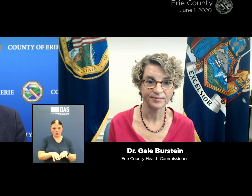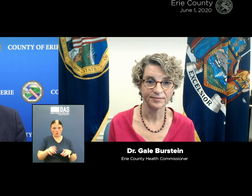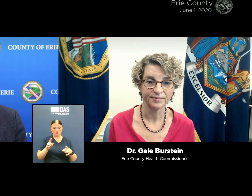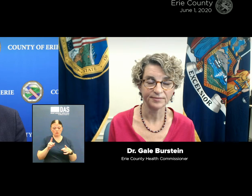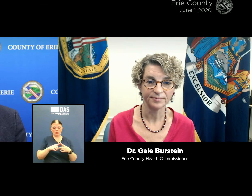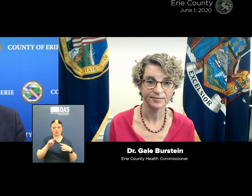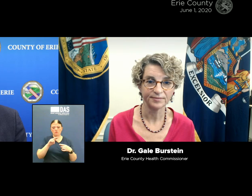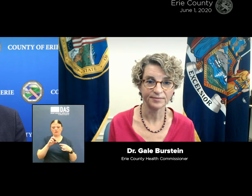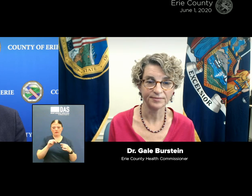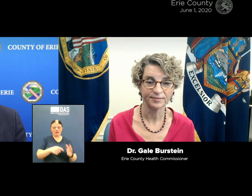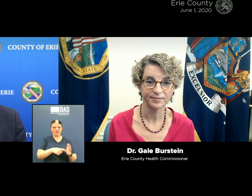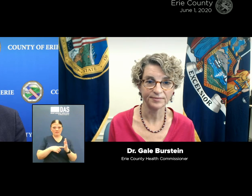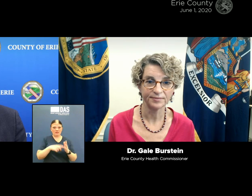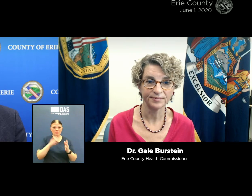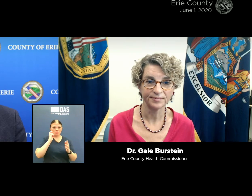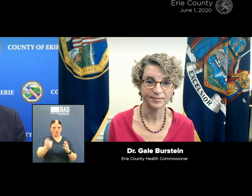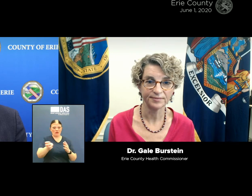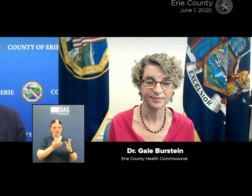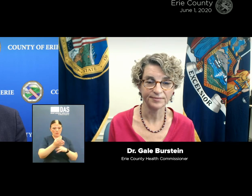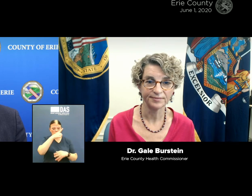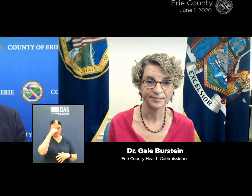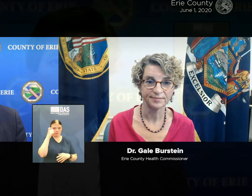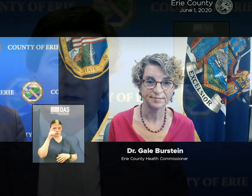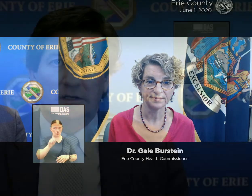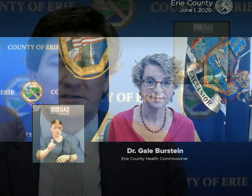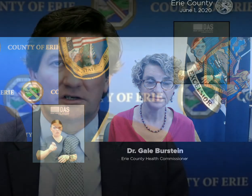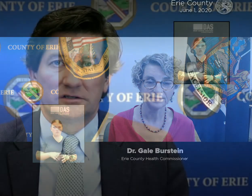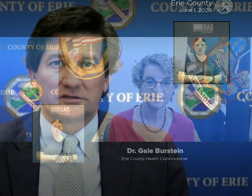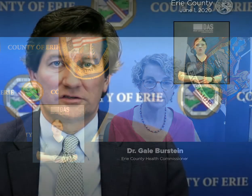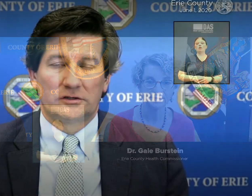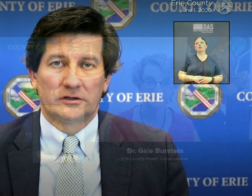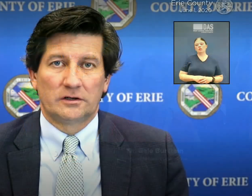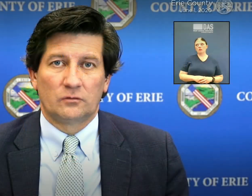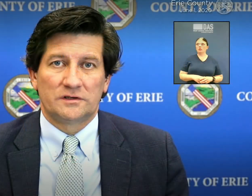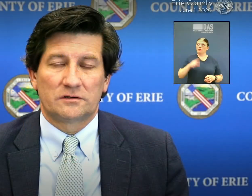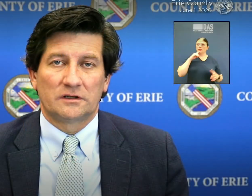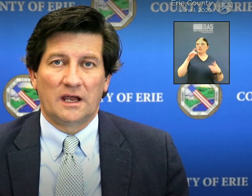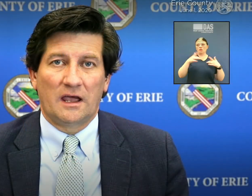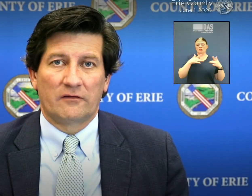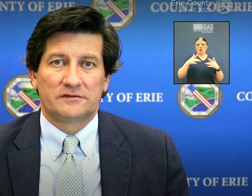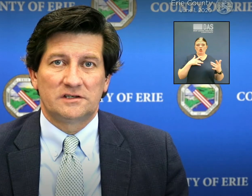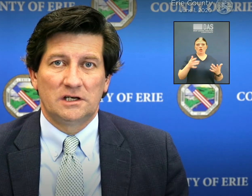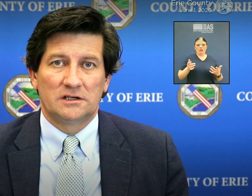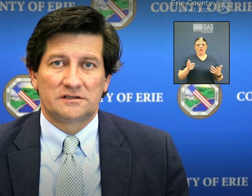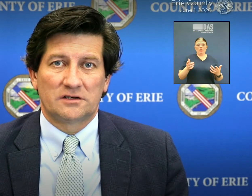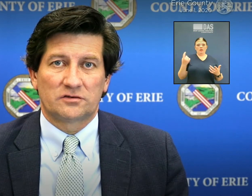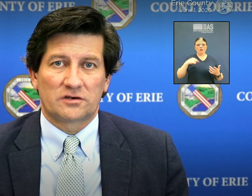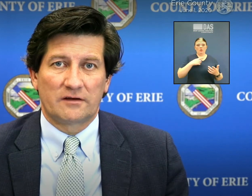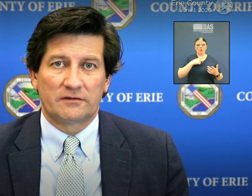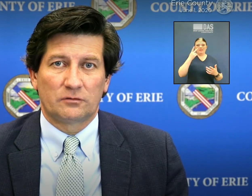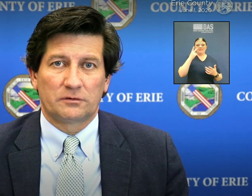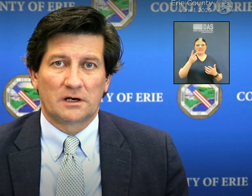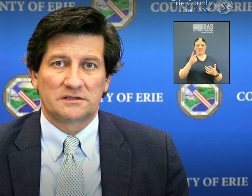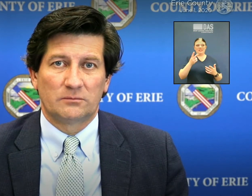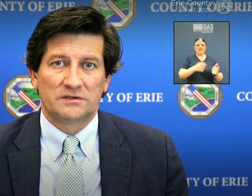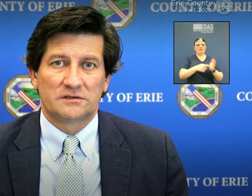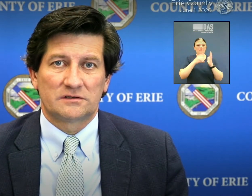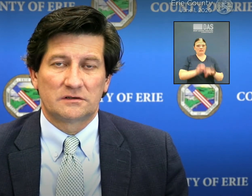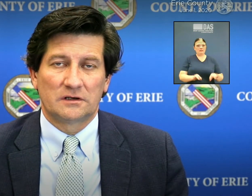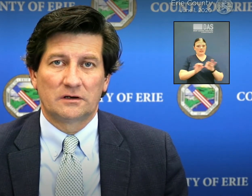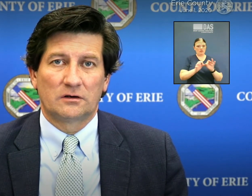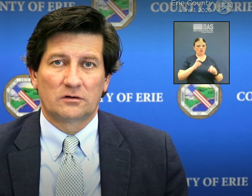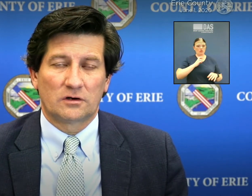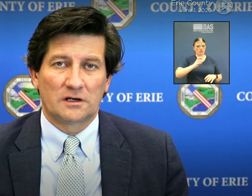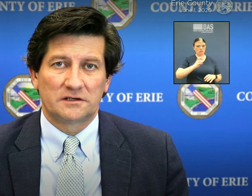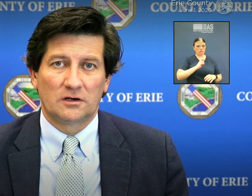traffic well into the summer? It is a concern. We certainly have seen essential traffic with regards to